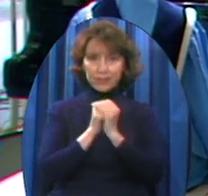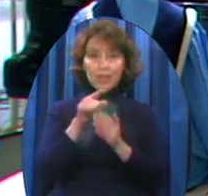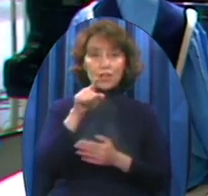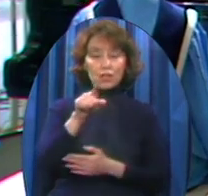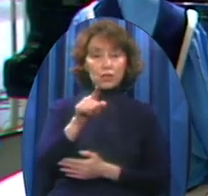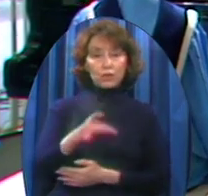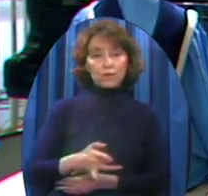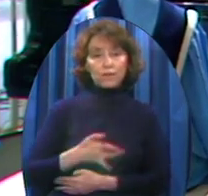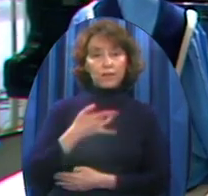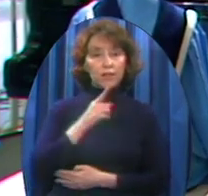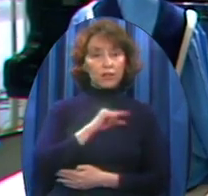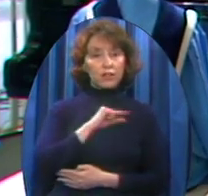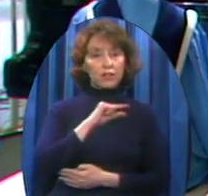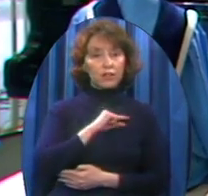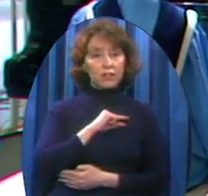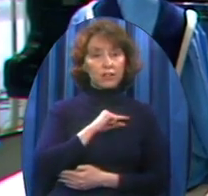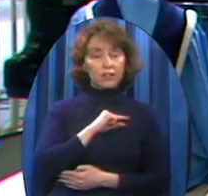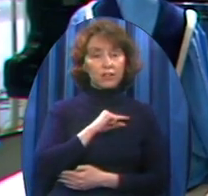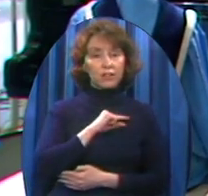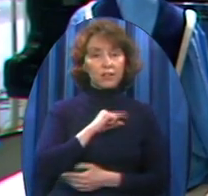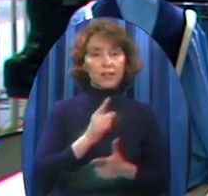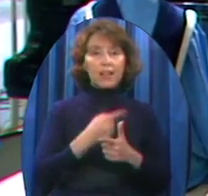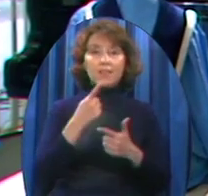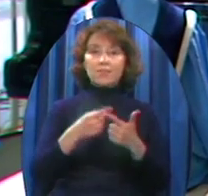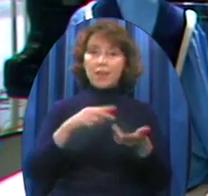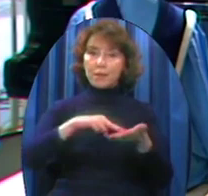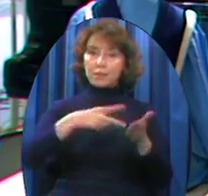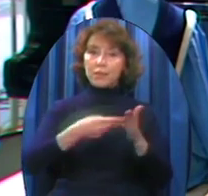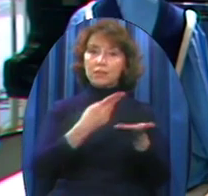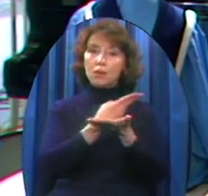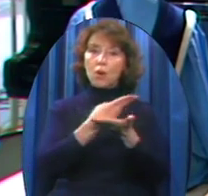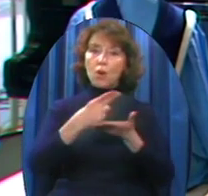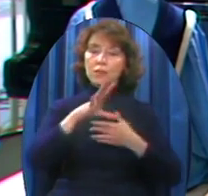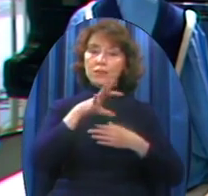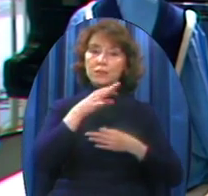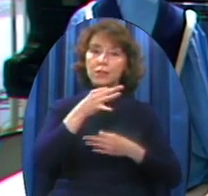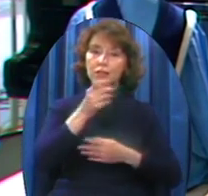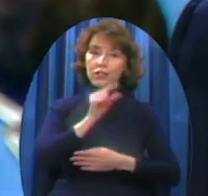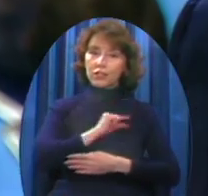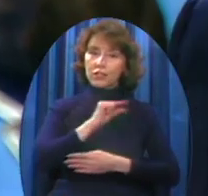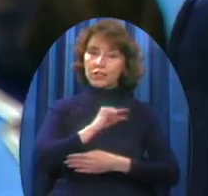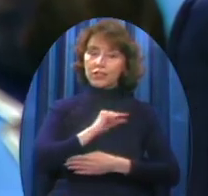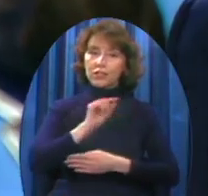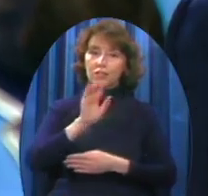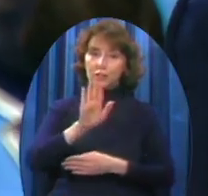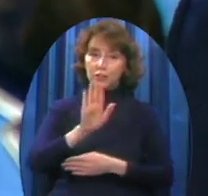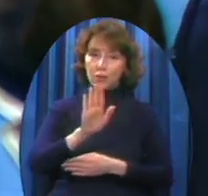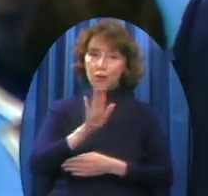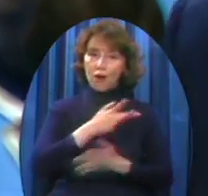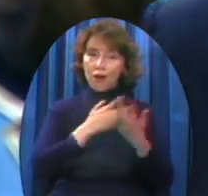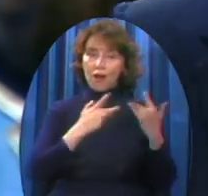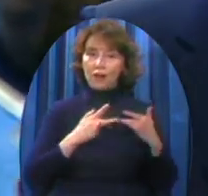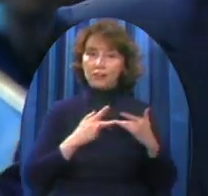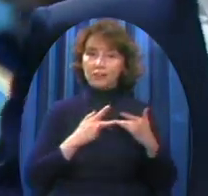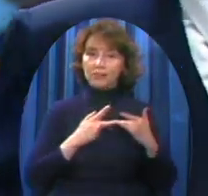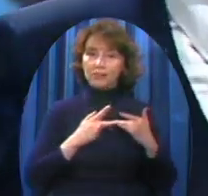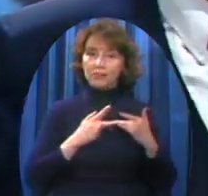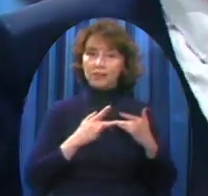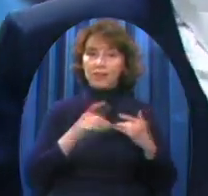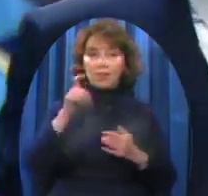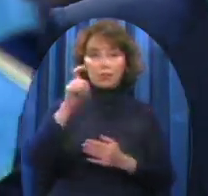our pastors are here at the front to meet you. From the balconies, from the main floor, if you need Christ as your